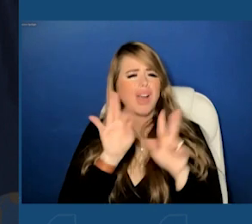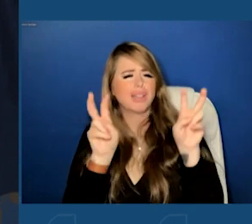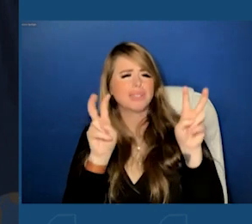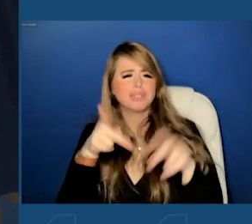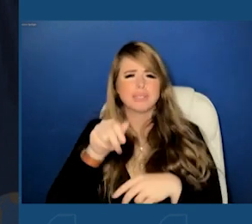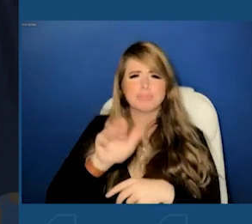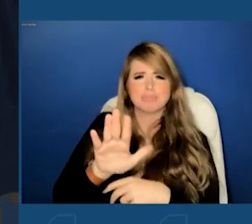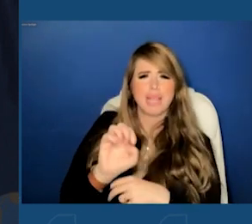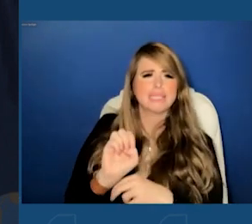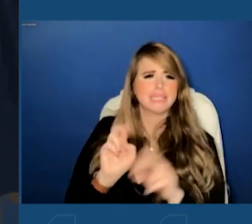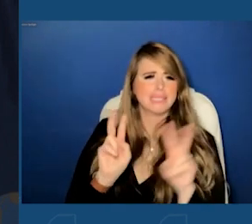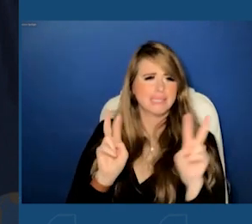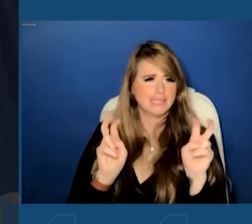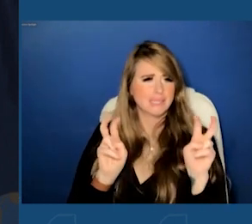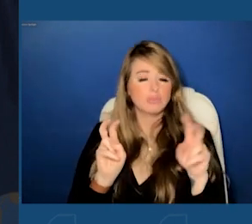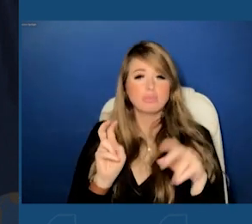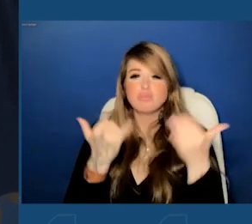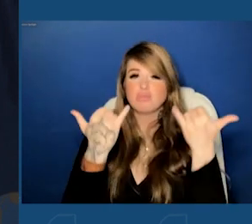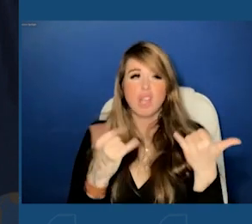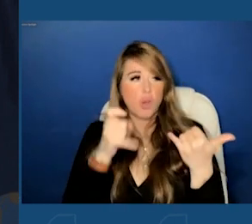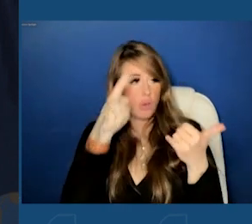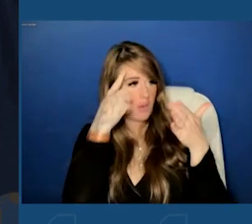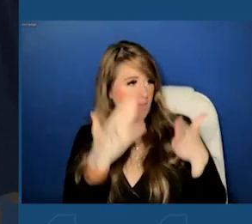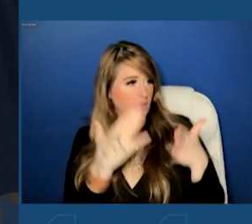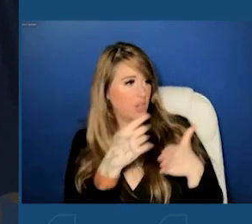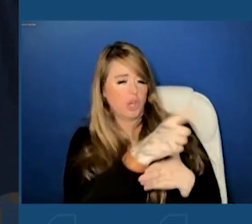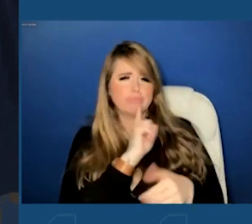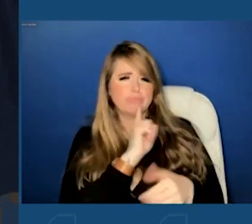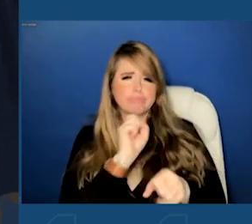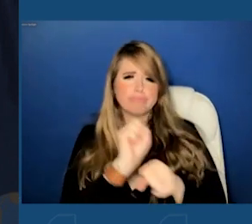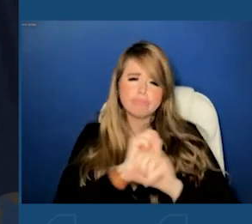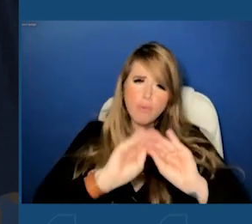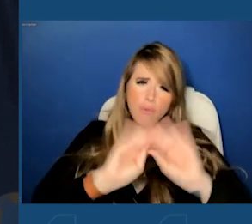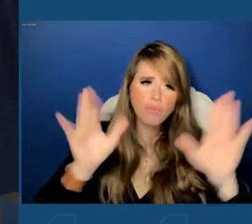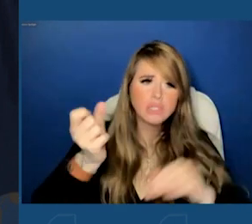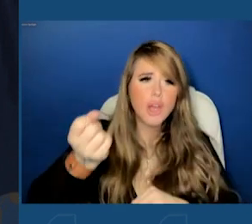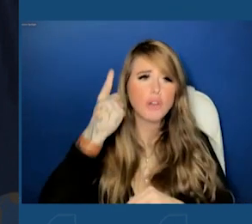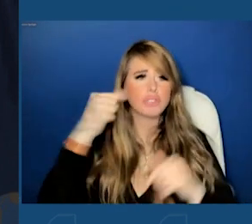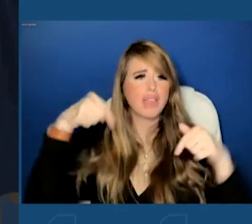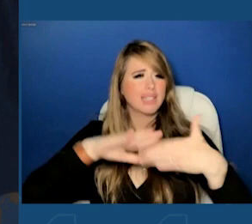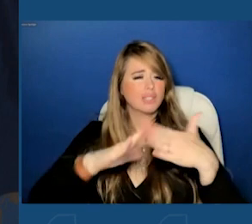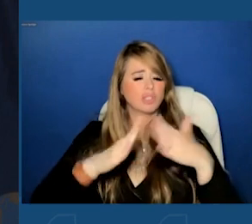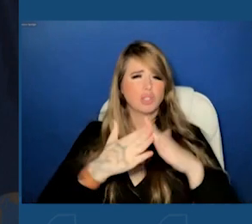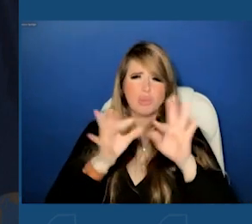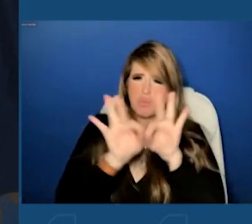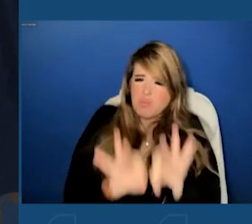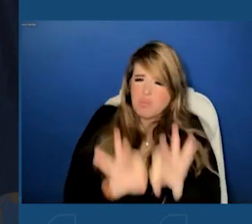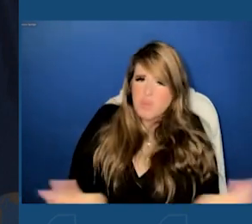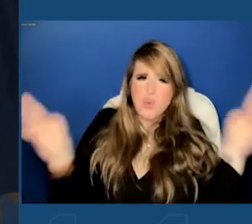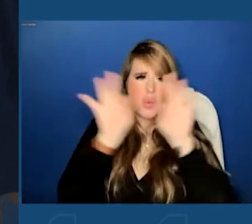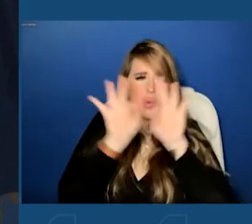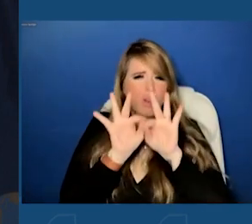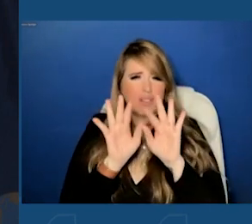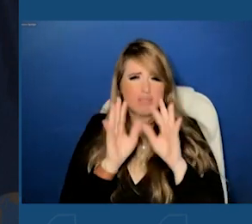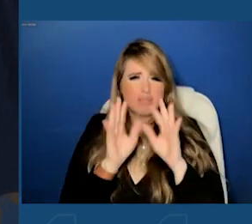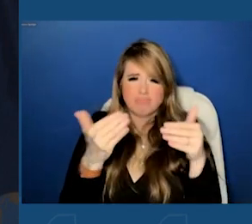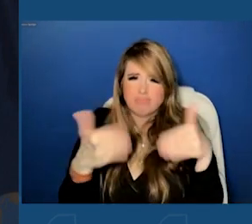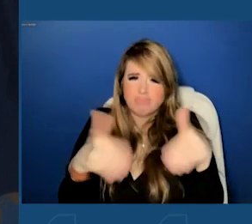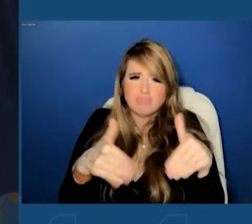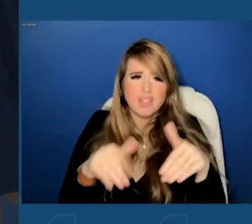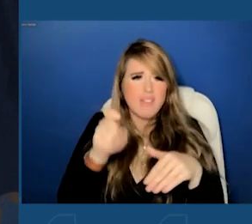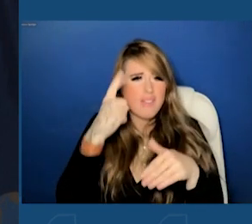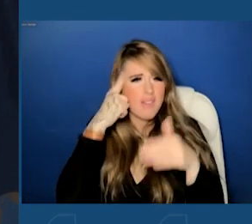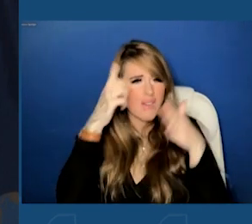this governor, who clearly understands the importance of this community, not just to the Western New